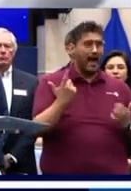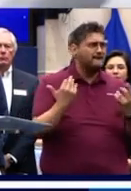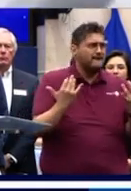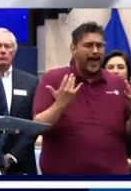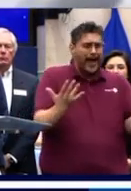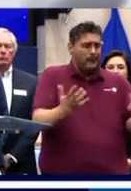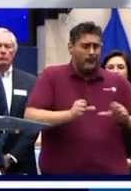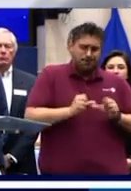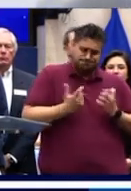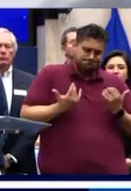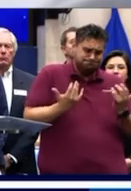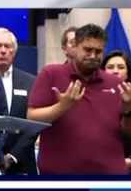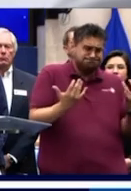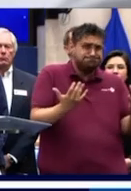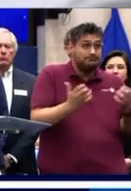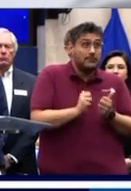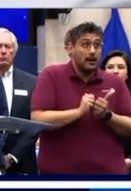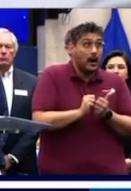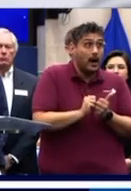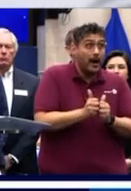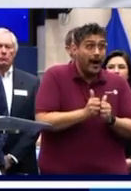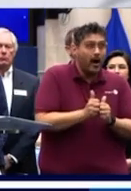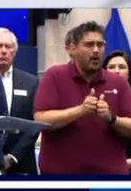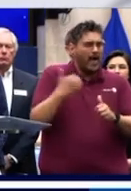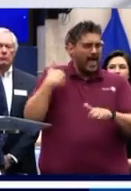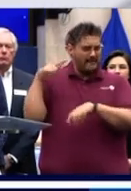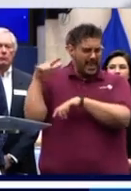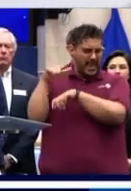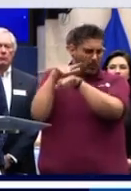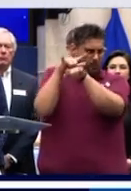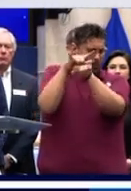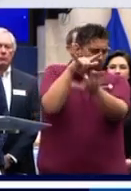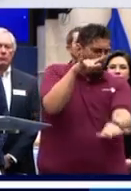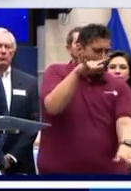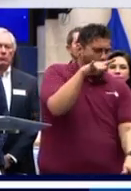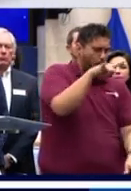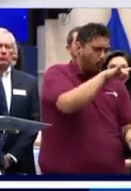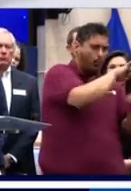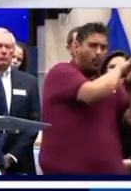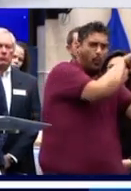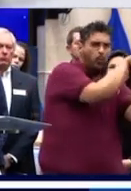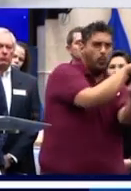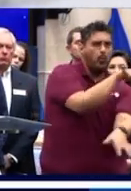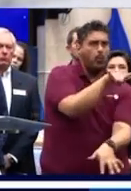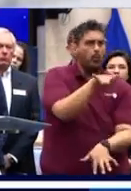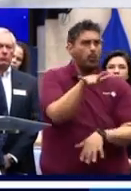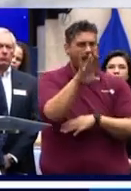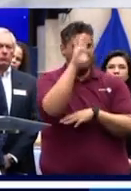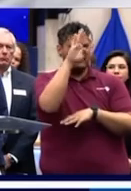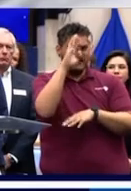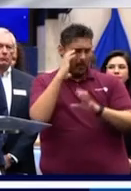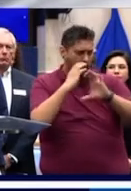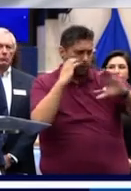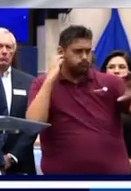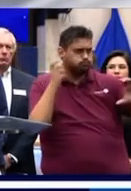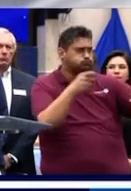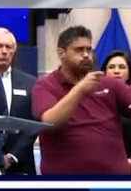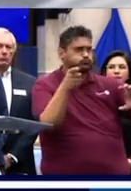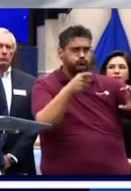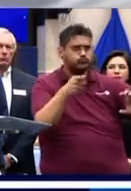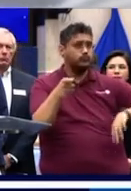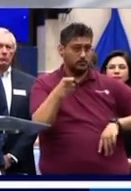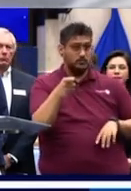aggressively attacked by using coordinated air and ground fire suppression efforts. Residents heeded our timely evacuation